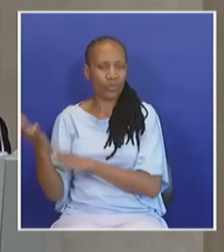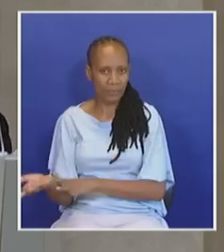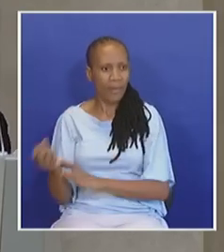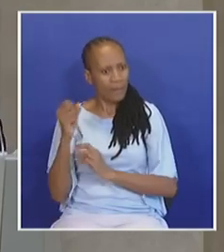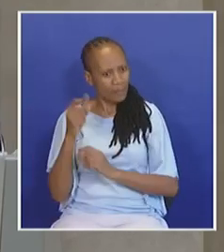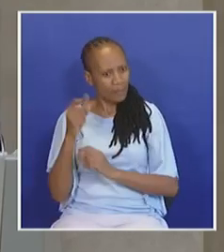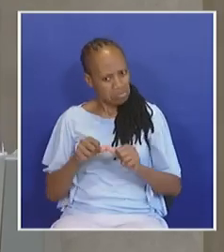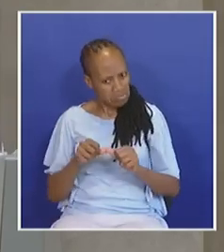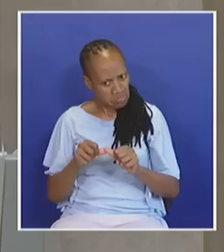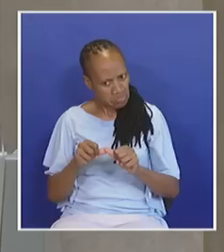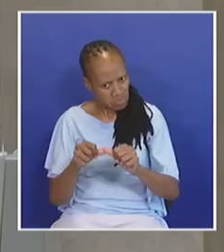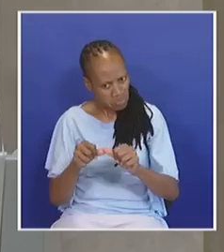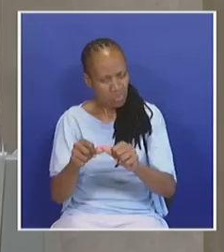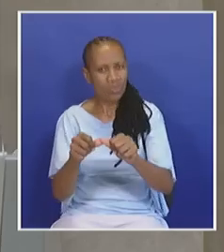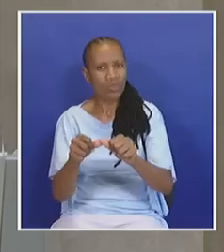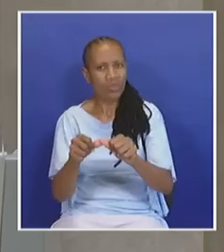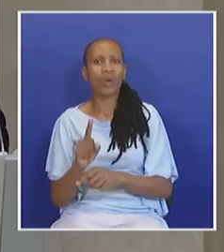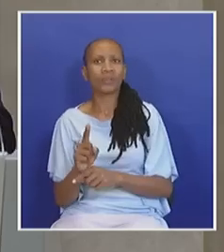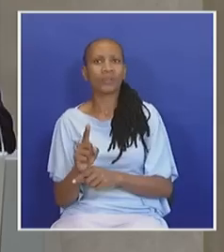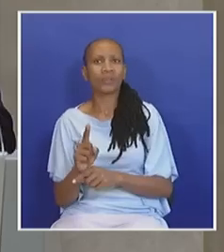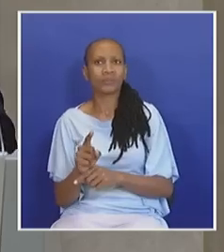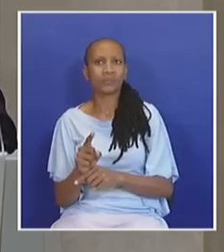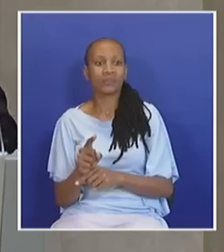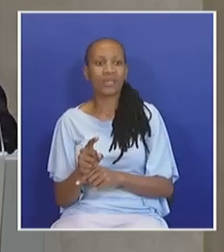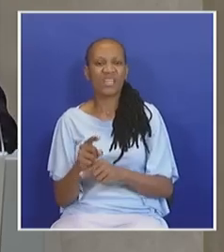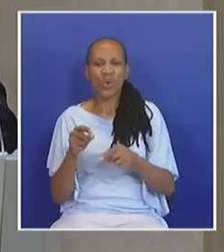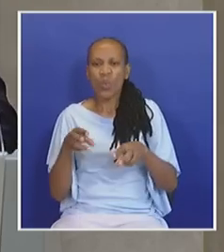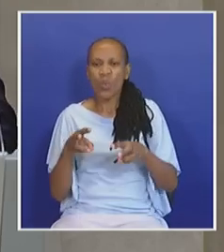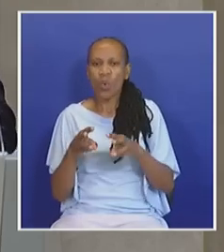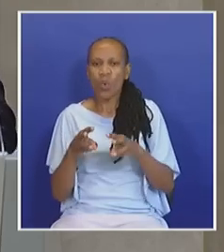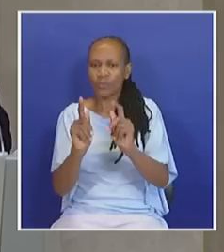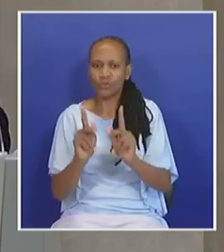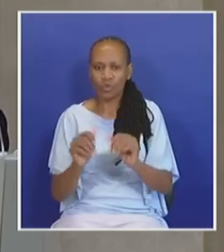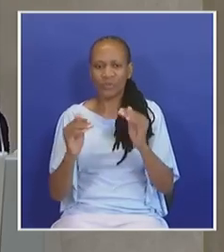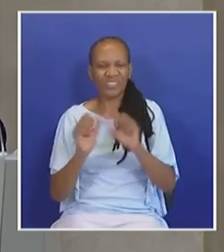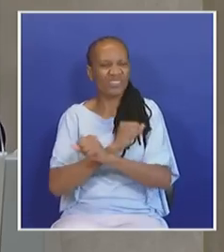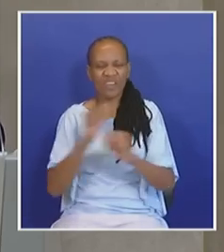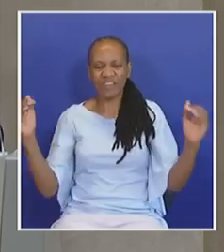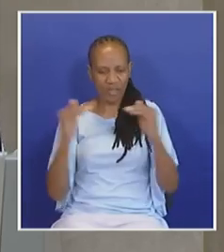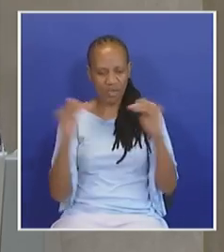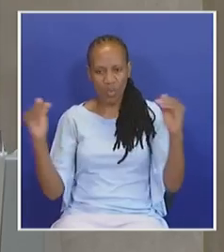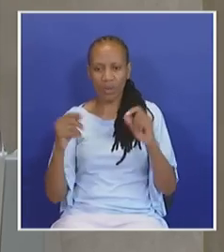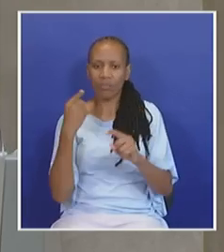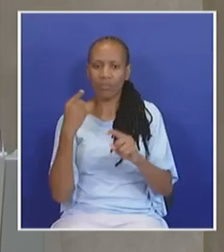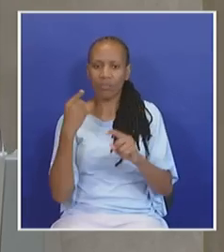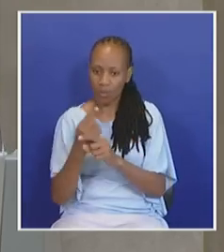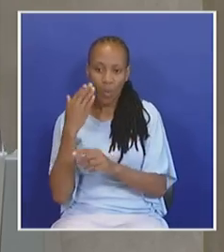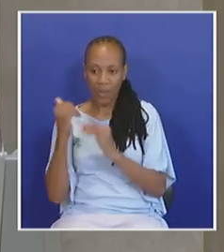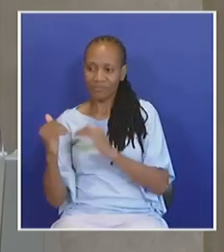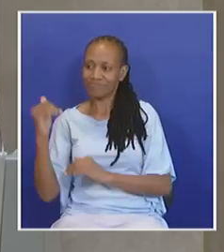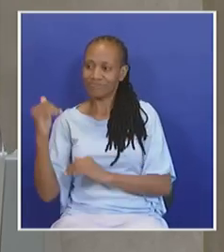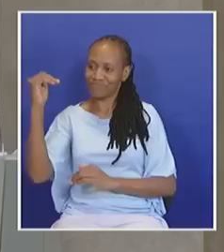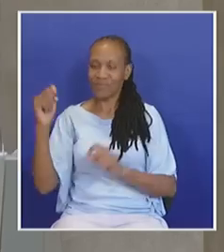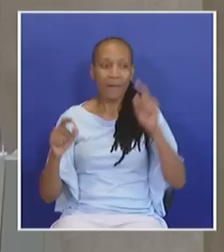continuously allocate preferential treatment to those who continued over days